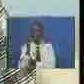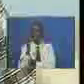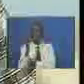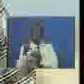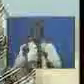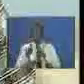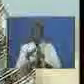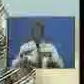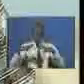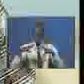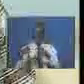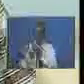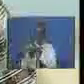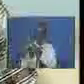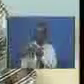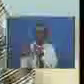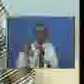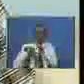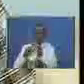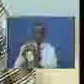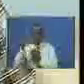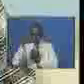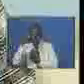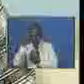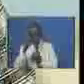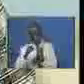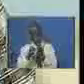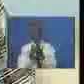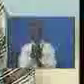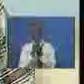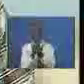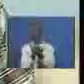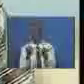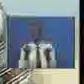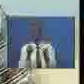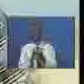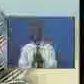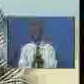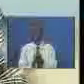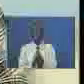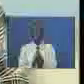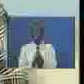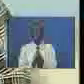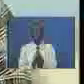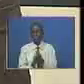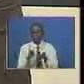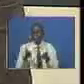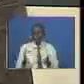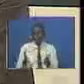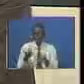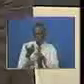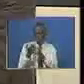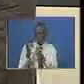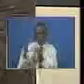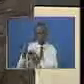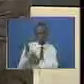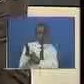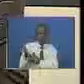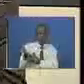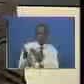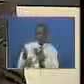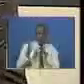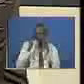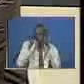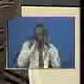responsibilities within government should also be playing their part and the away from security now and let's now focus